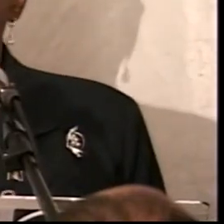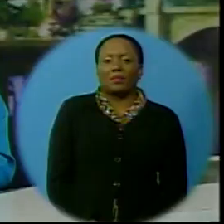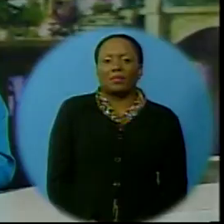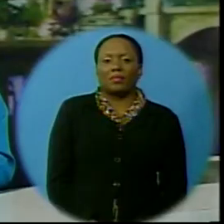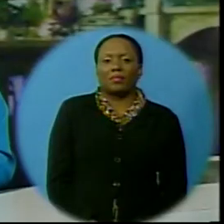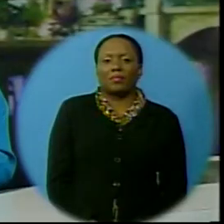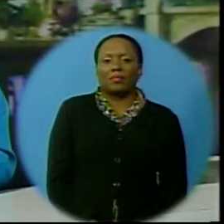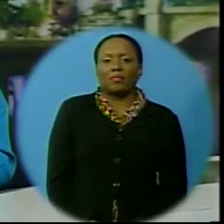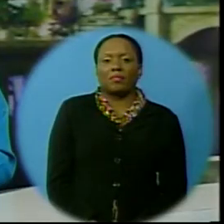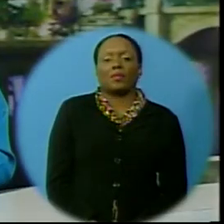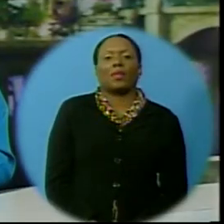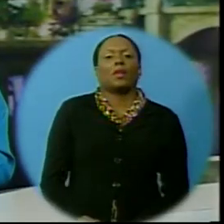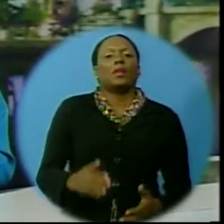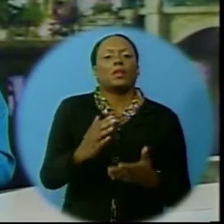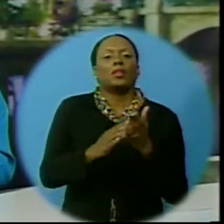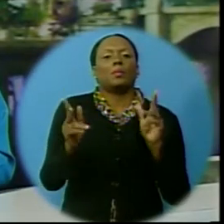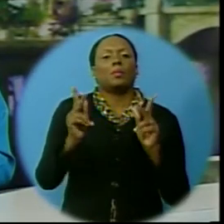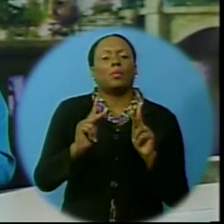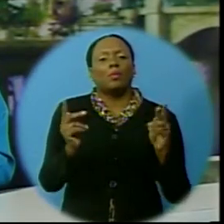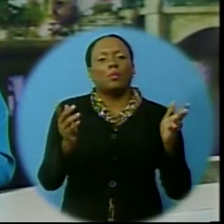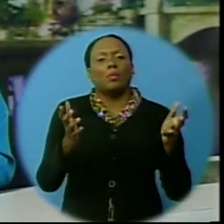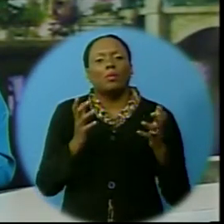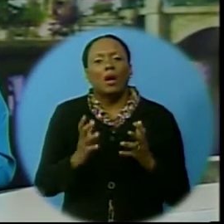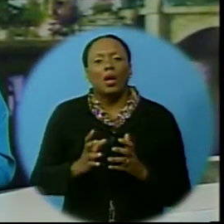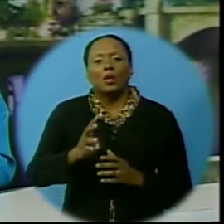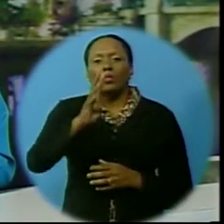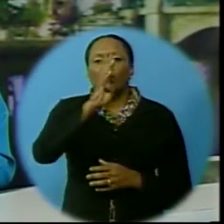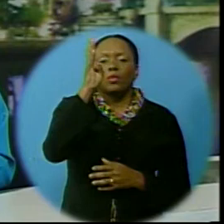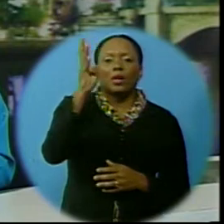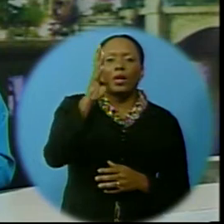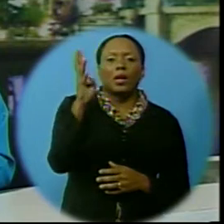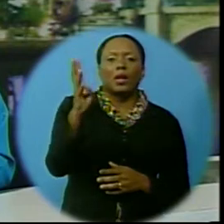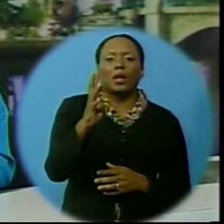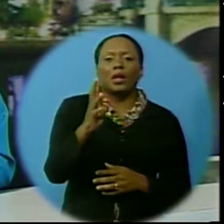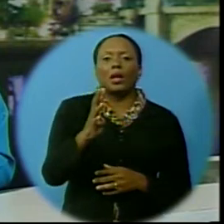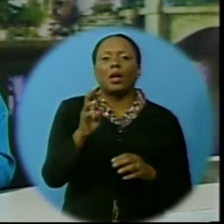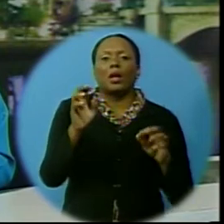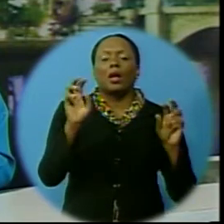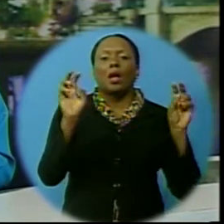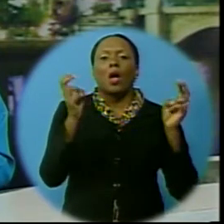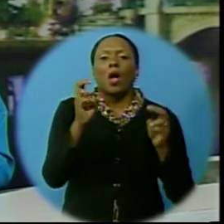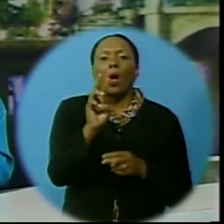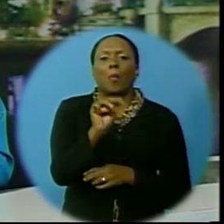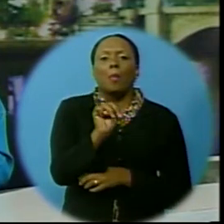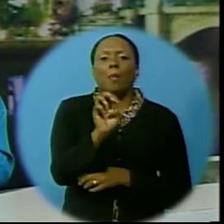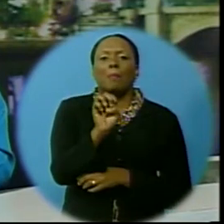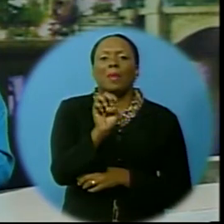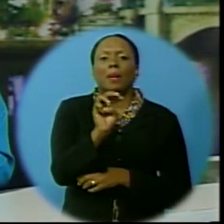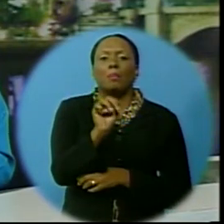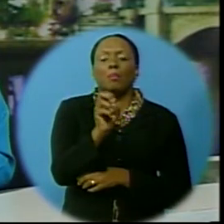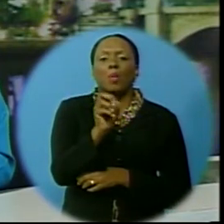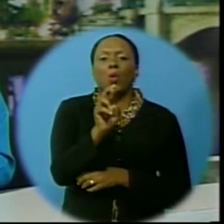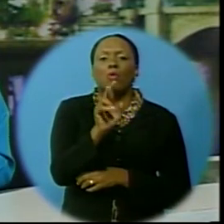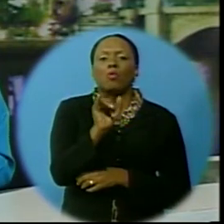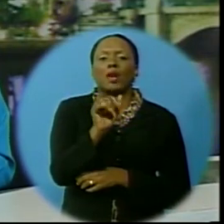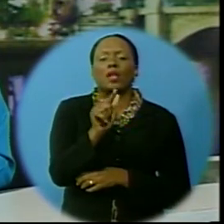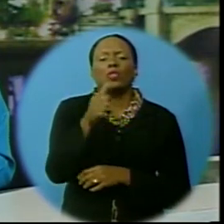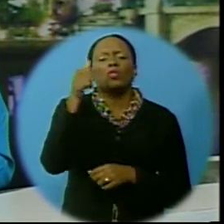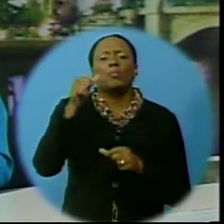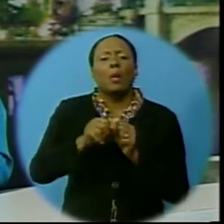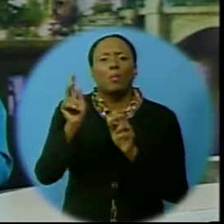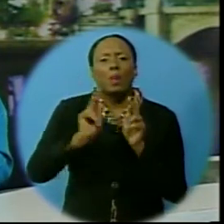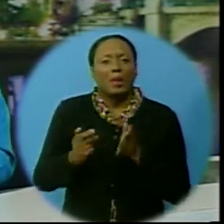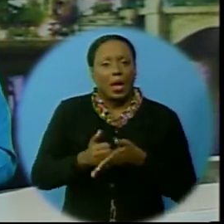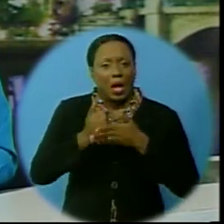bonds. Meanwhile, there is a push for the creation of a memorial in honor of those Barbadians who helped build the